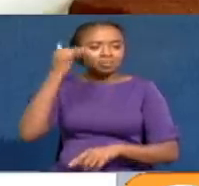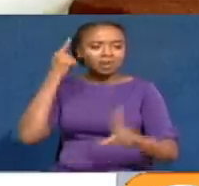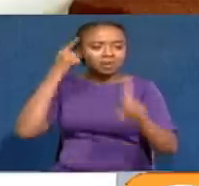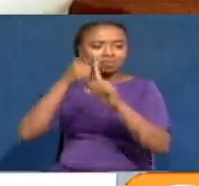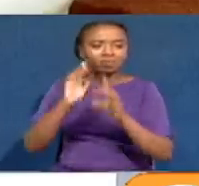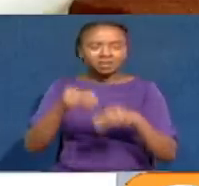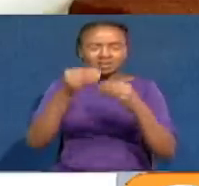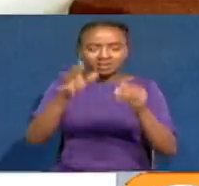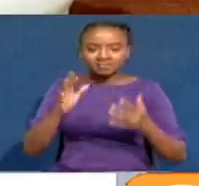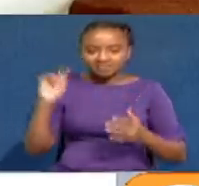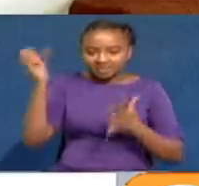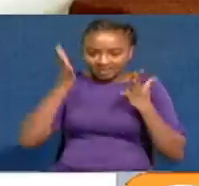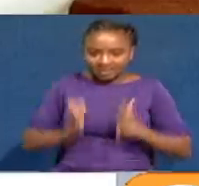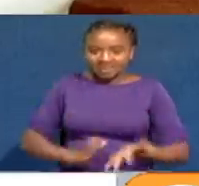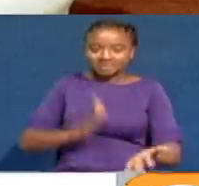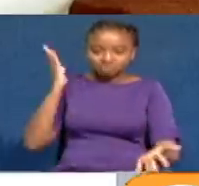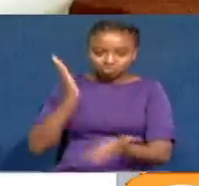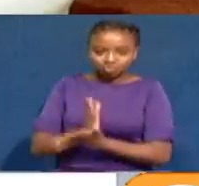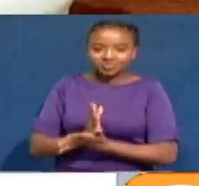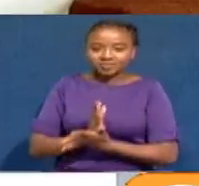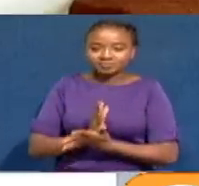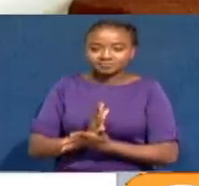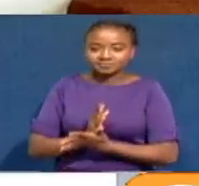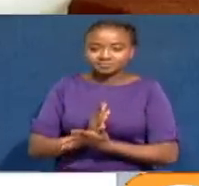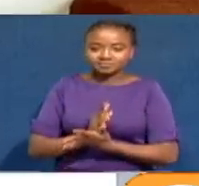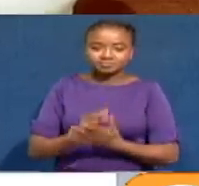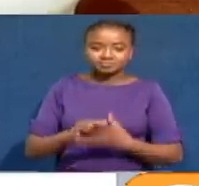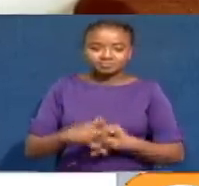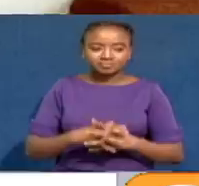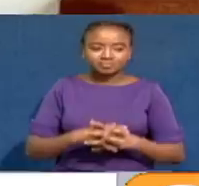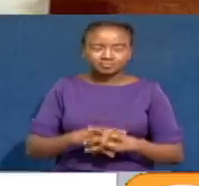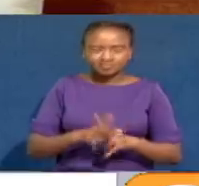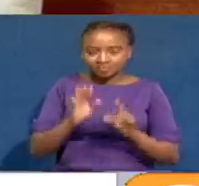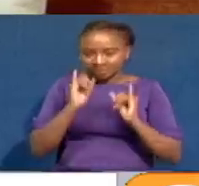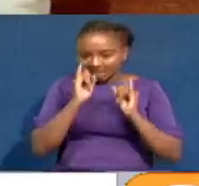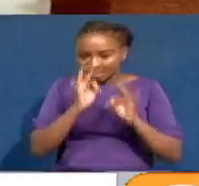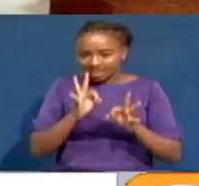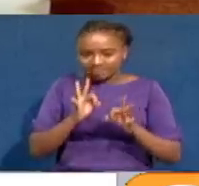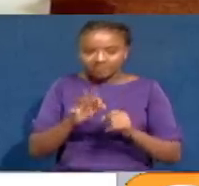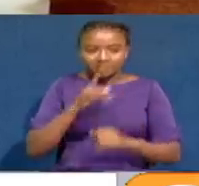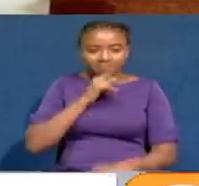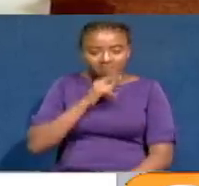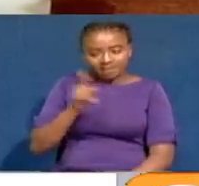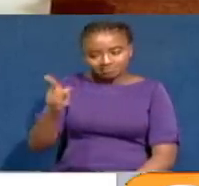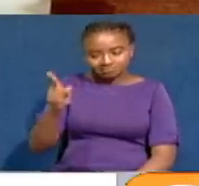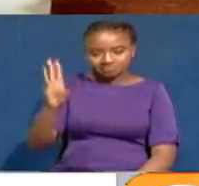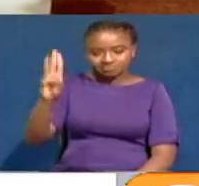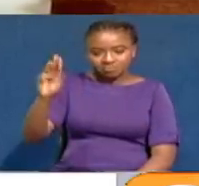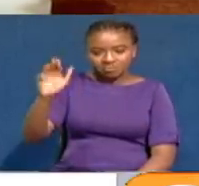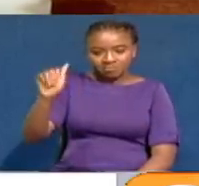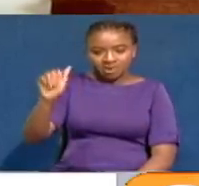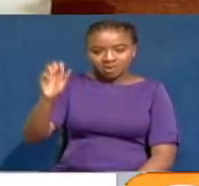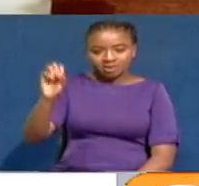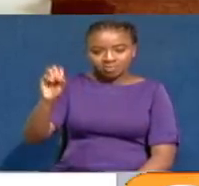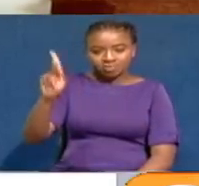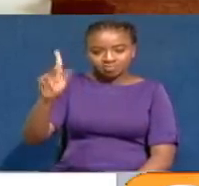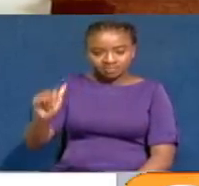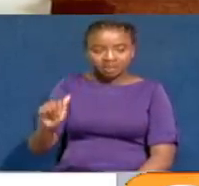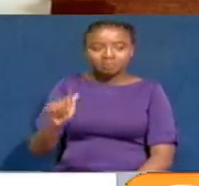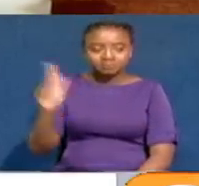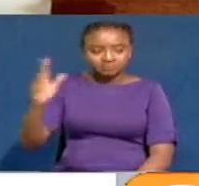when you hold a leadership position in the Parliament of Kenya. If Mheshimiwa Maoka Maore listened to me when I was tabulating